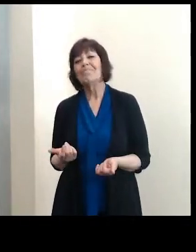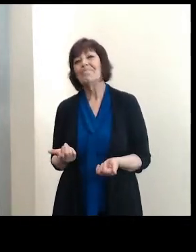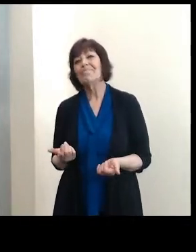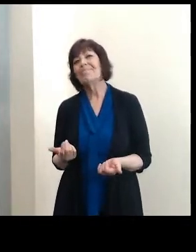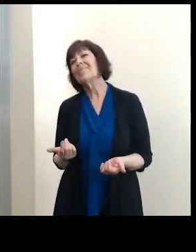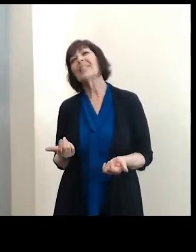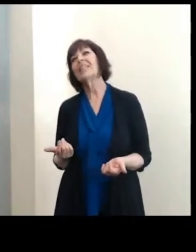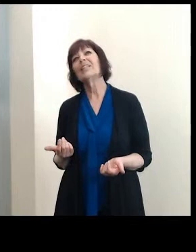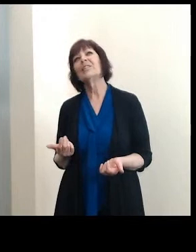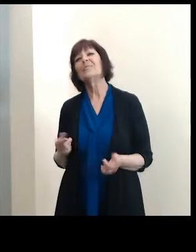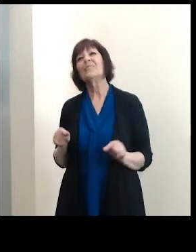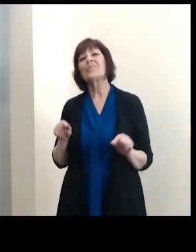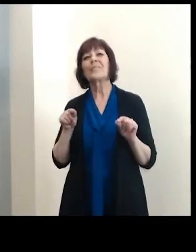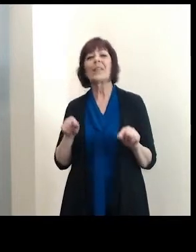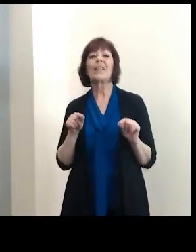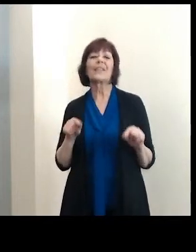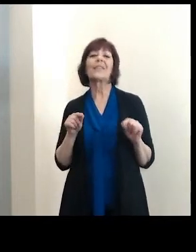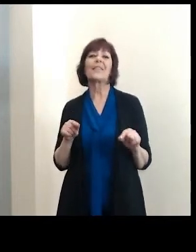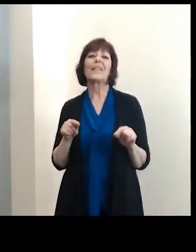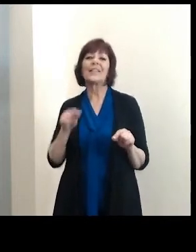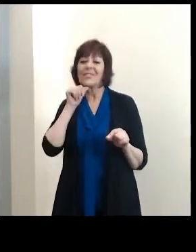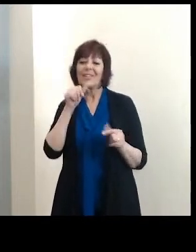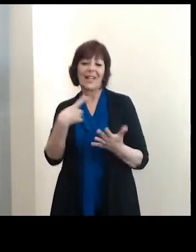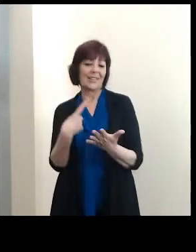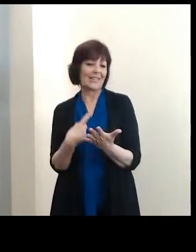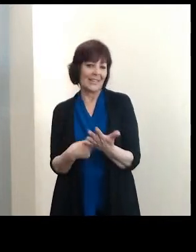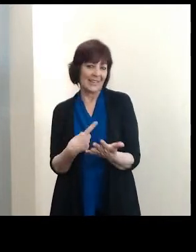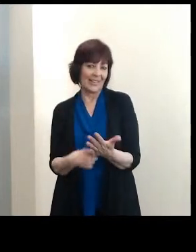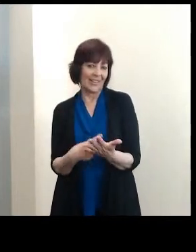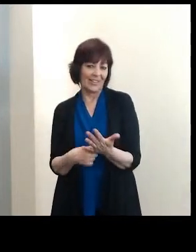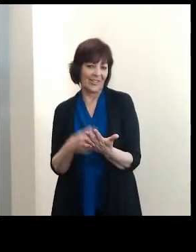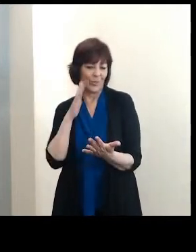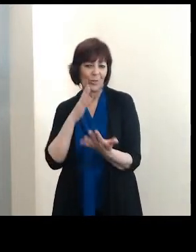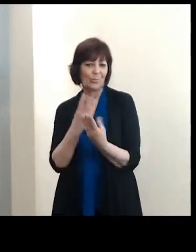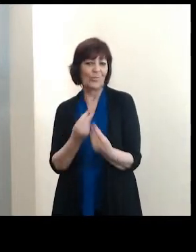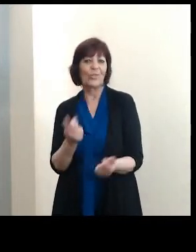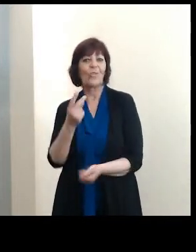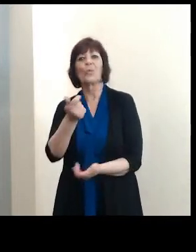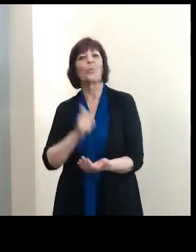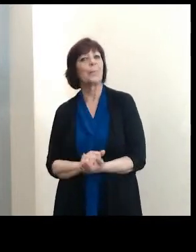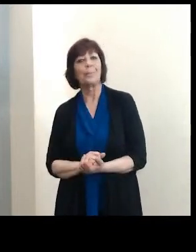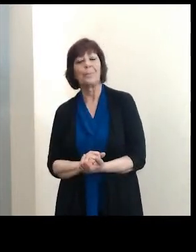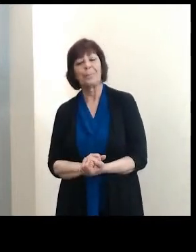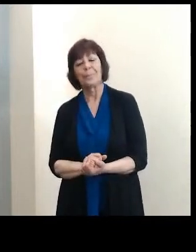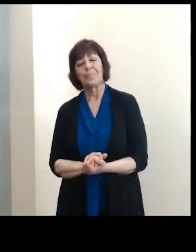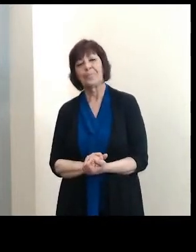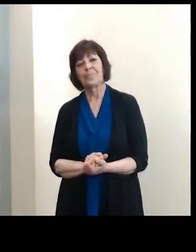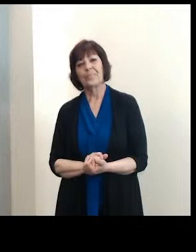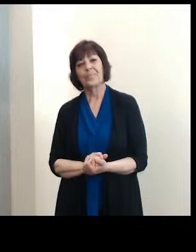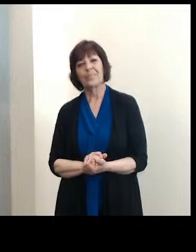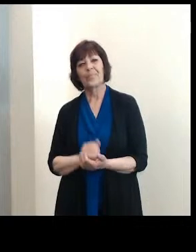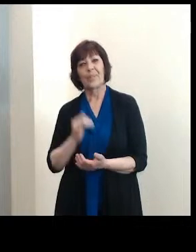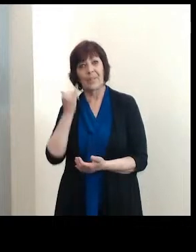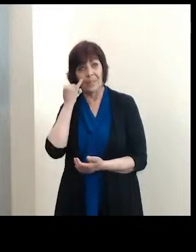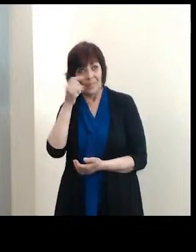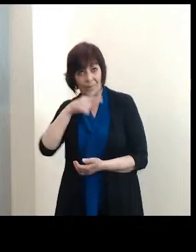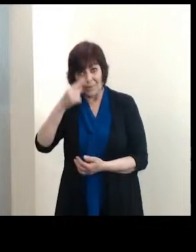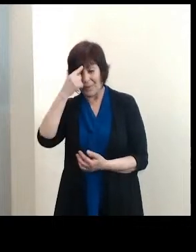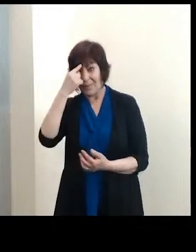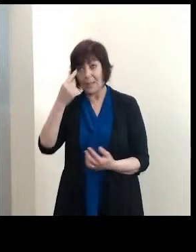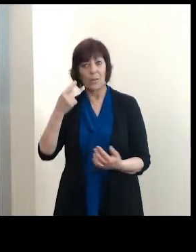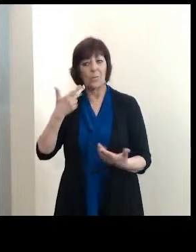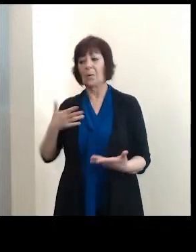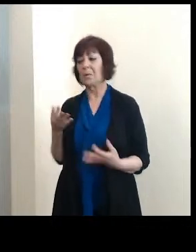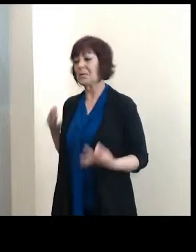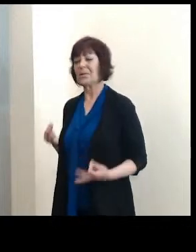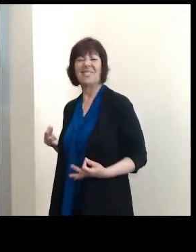these are not discussions that are going to be resolved overnight. And for those who think that a decision has been made